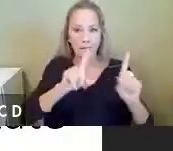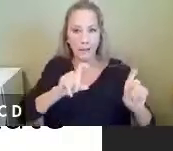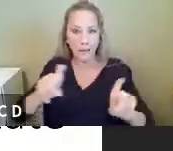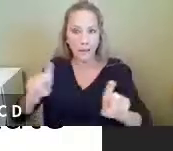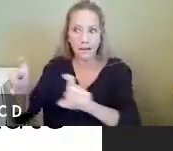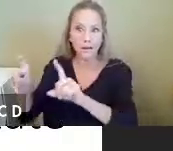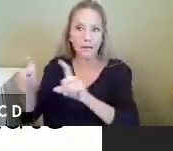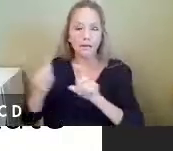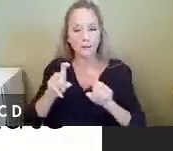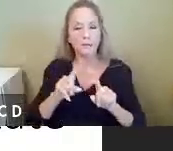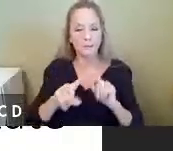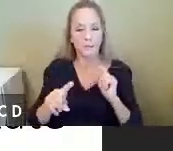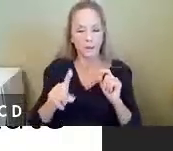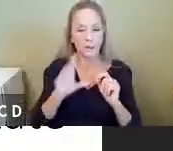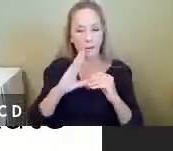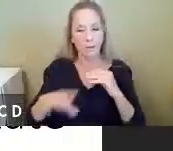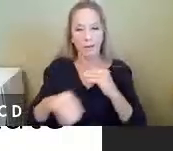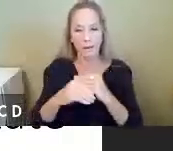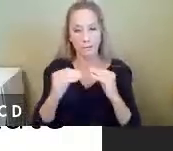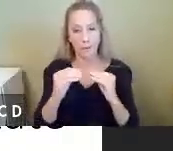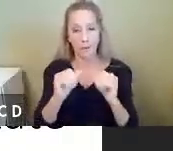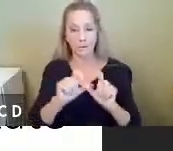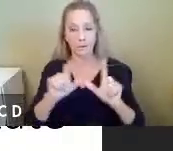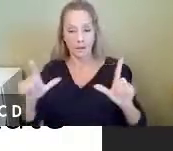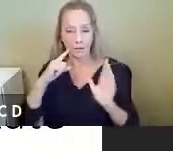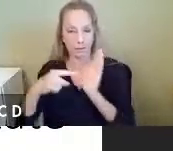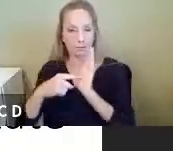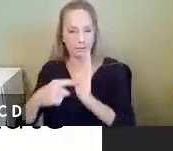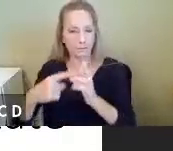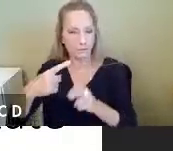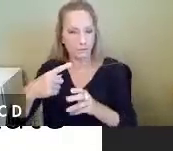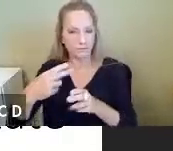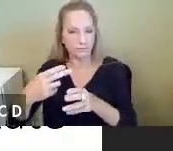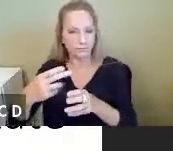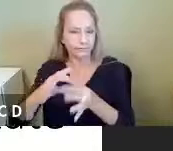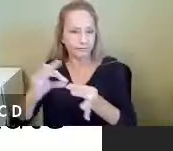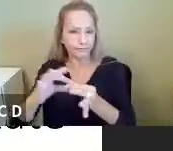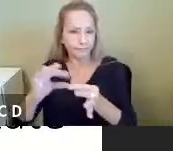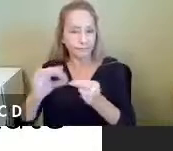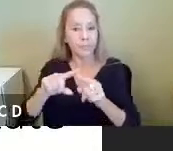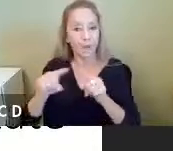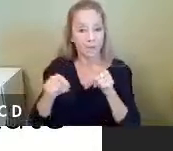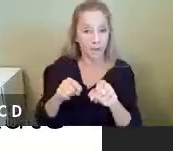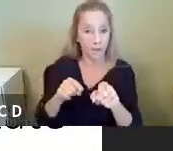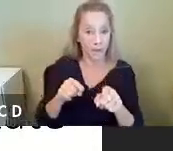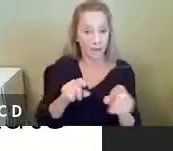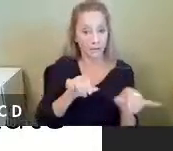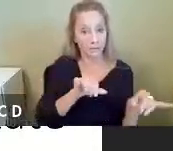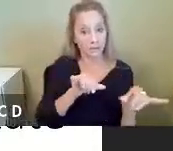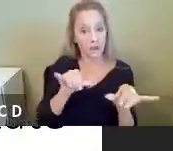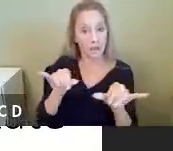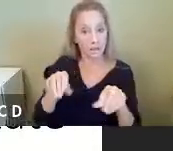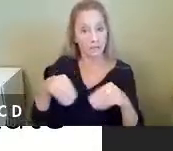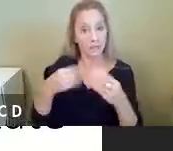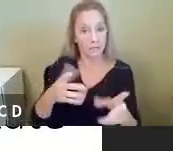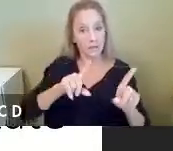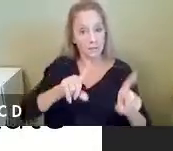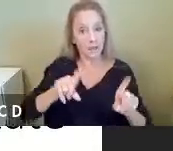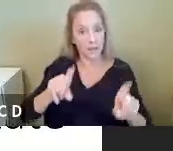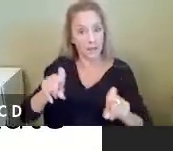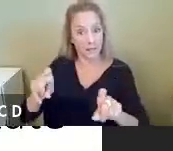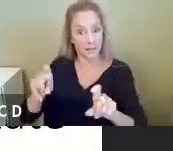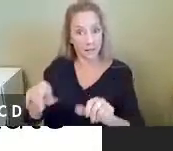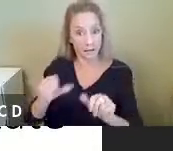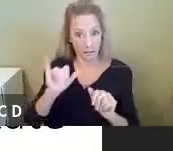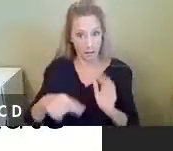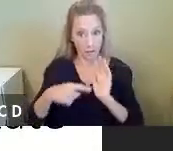of the things I'm going to show you in the next few slides, the question we have to ask ourselves is this steady testing sample representative of the